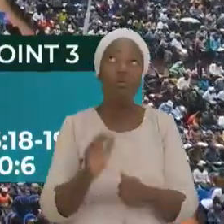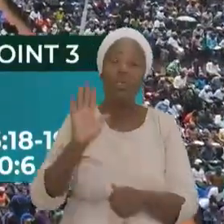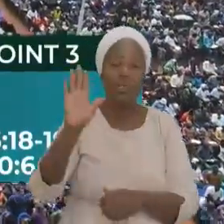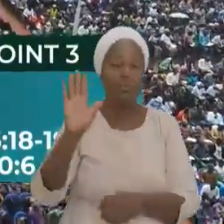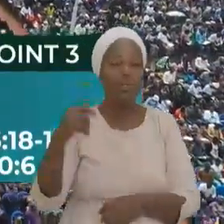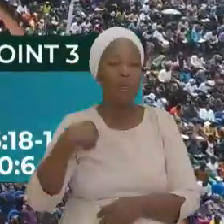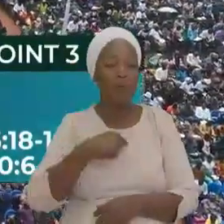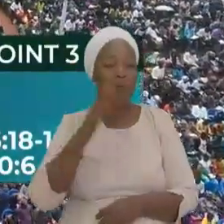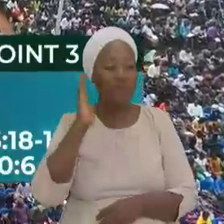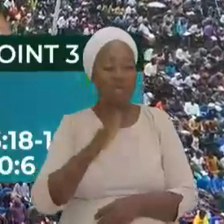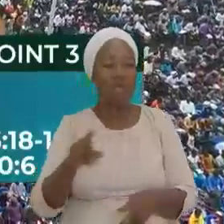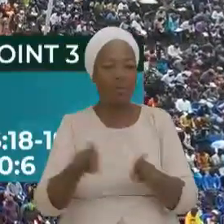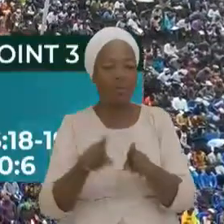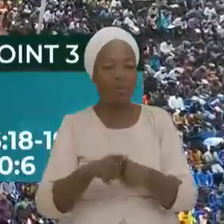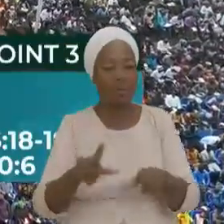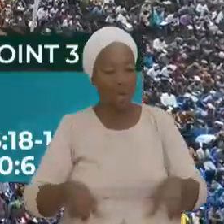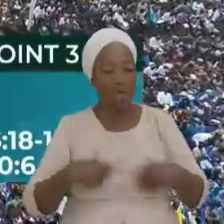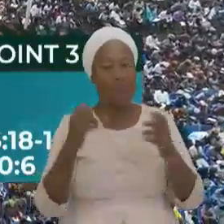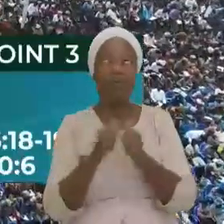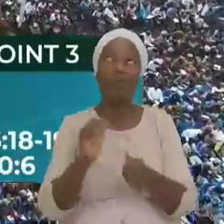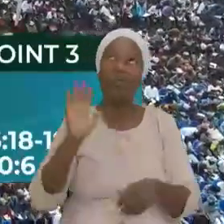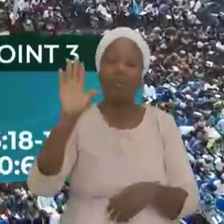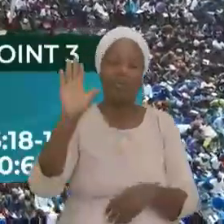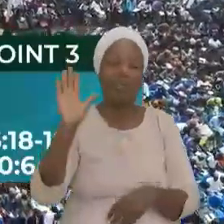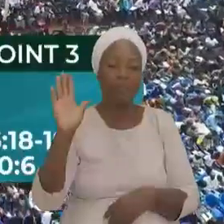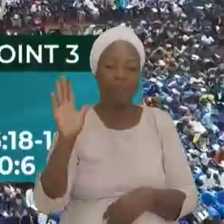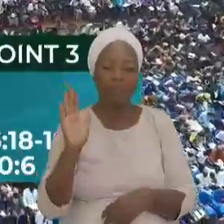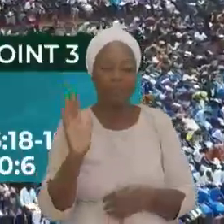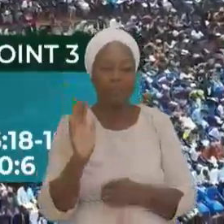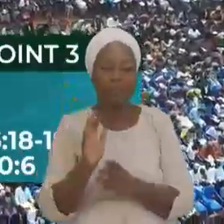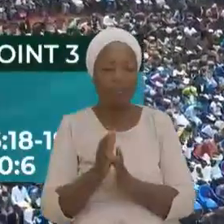shall also live with him.